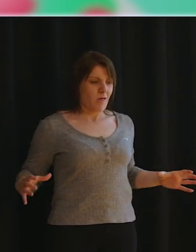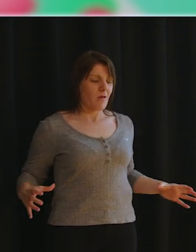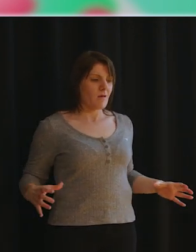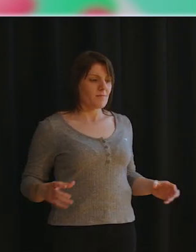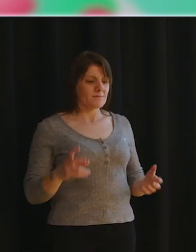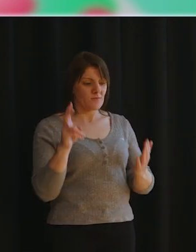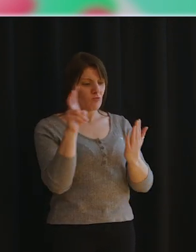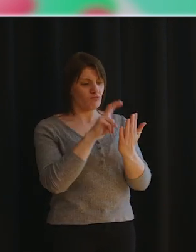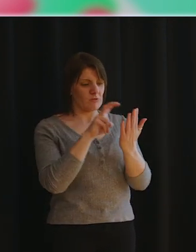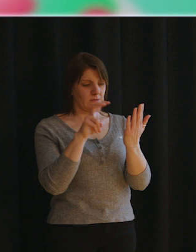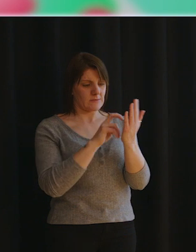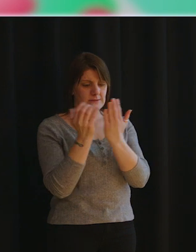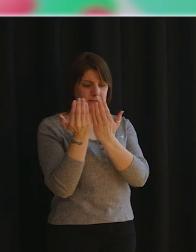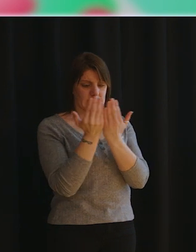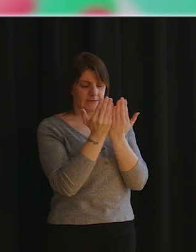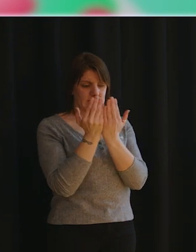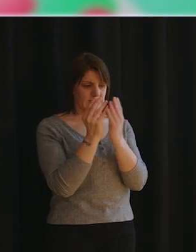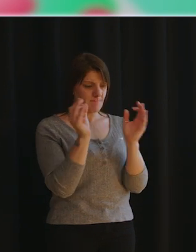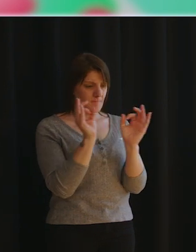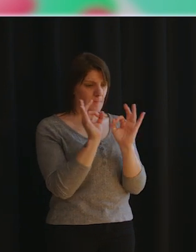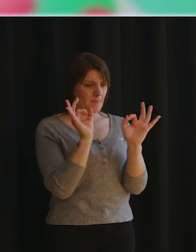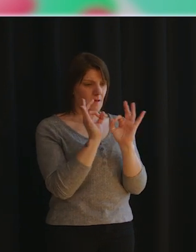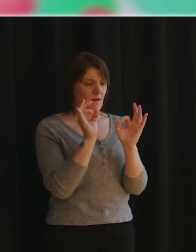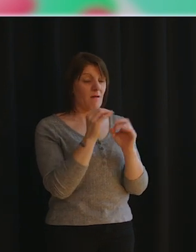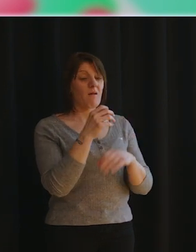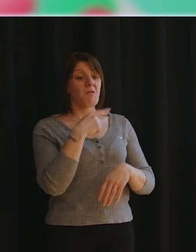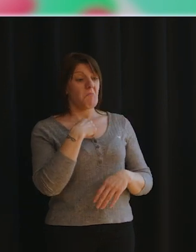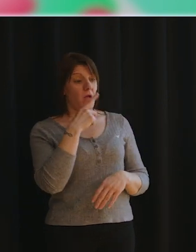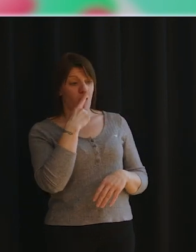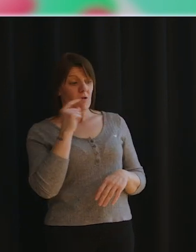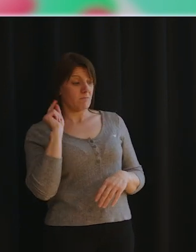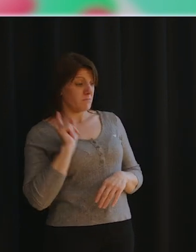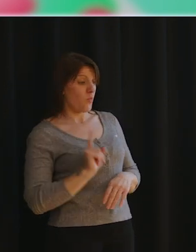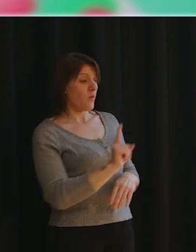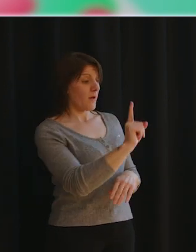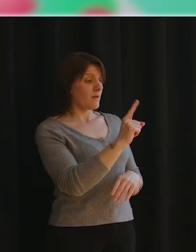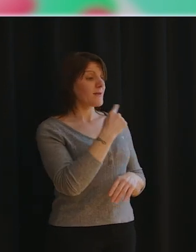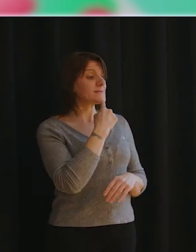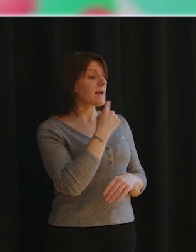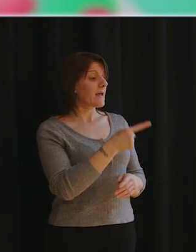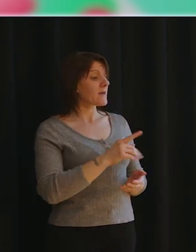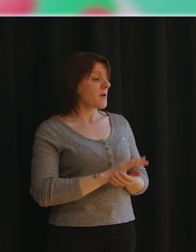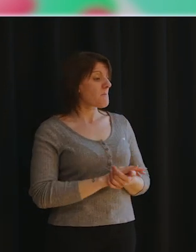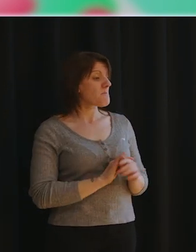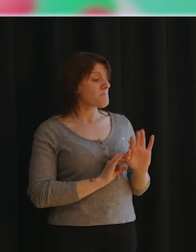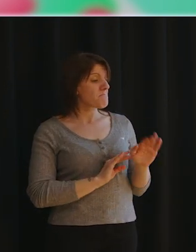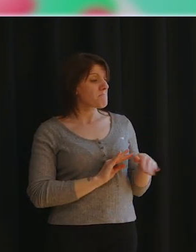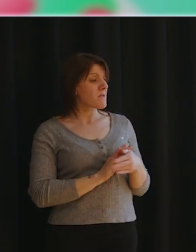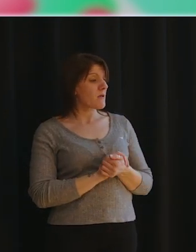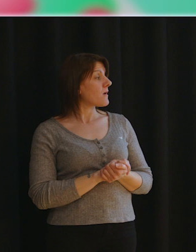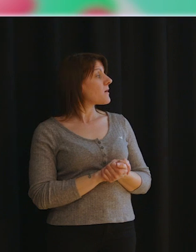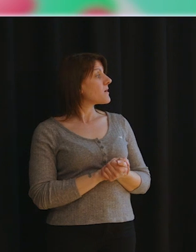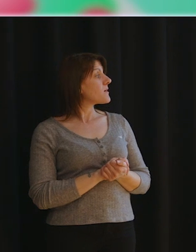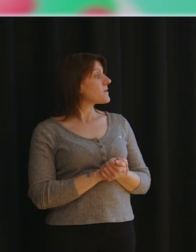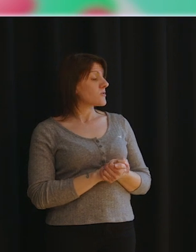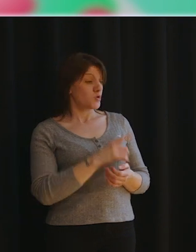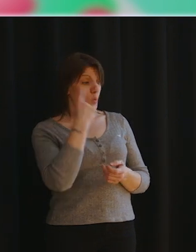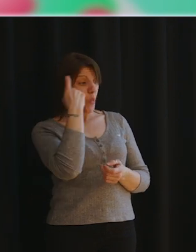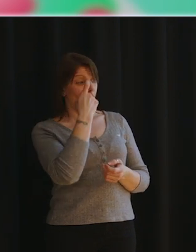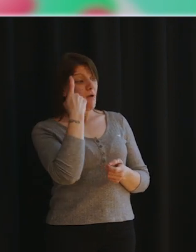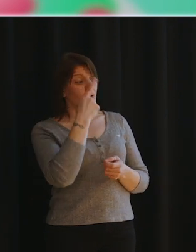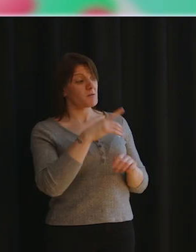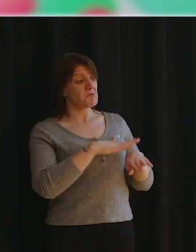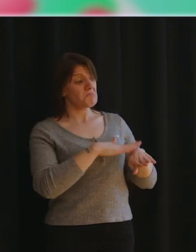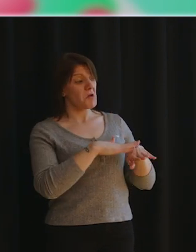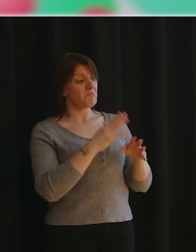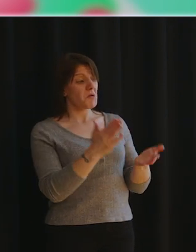not reading anymore. And I can walk in and say something along the lines of, "Do we think it's time to tidy